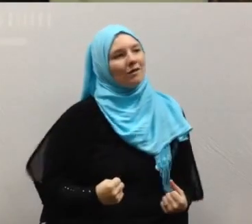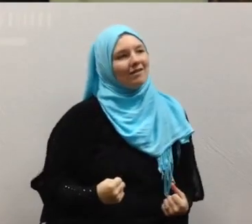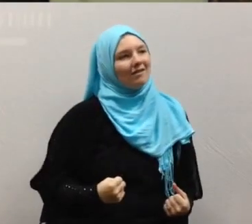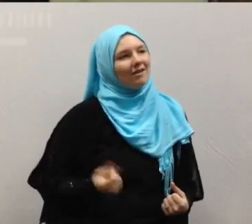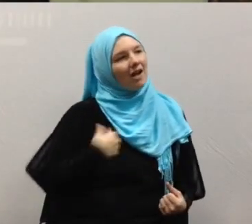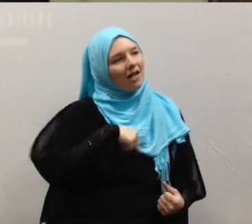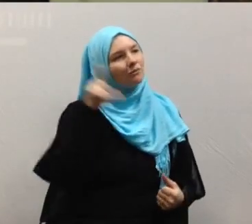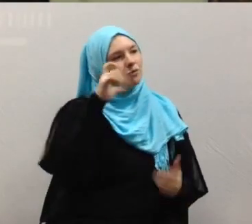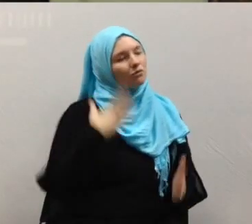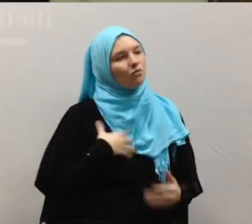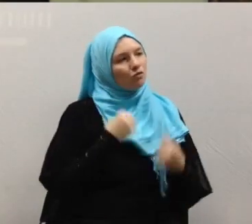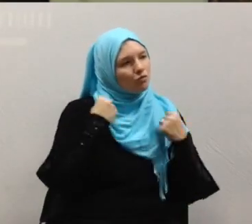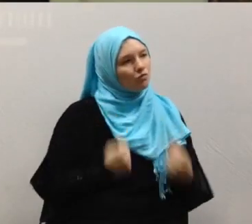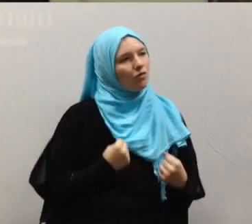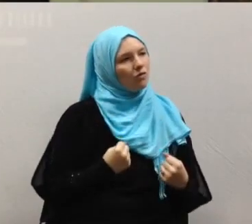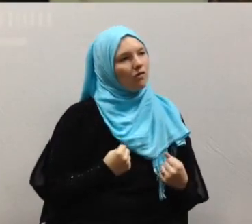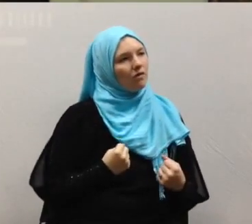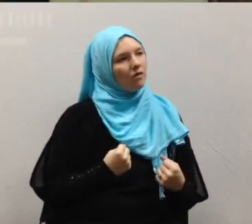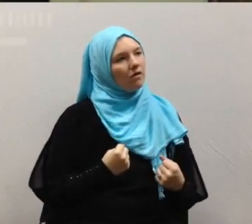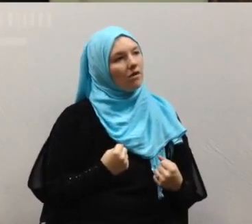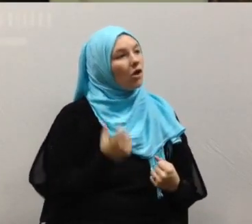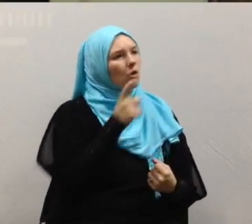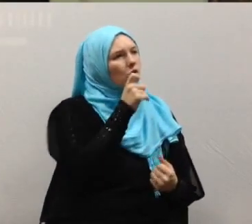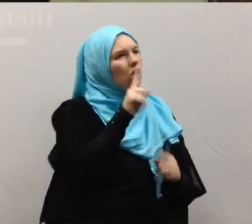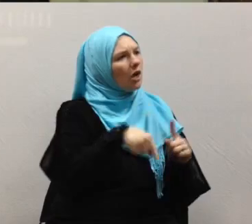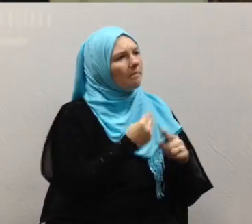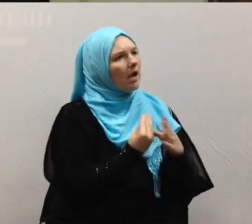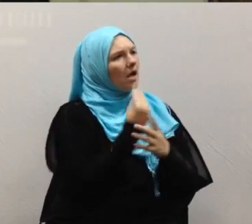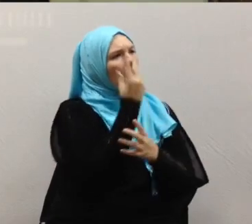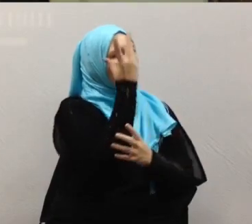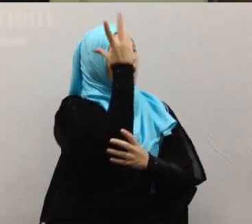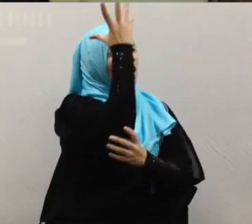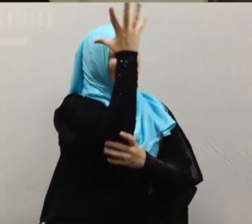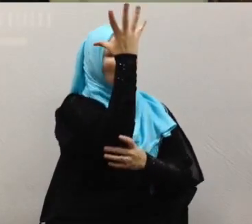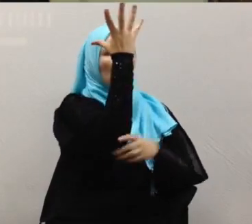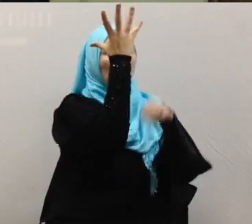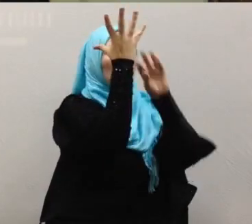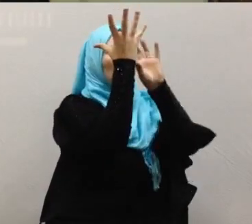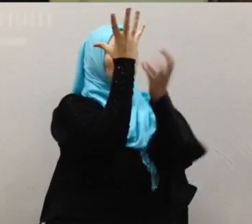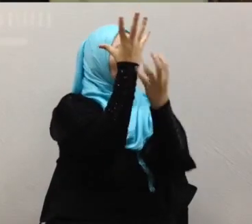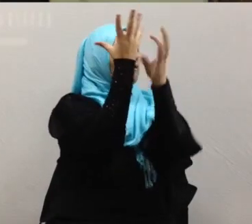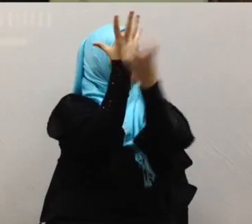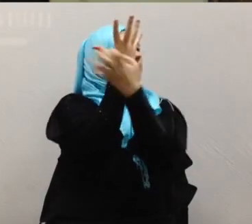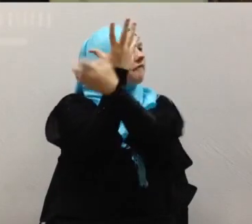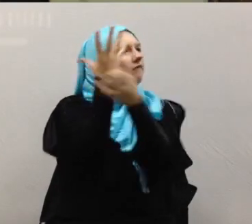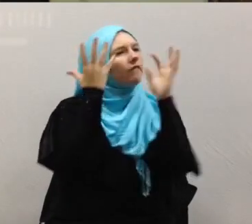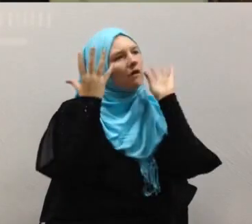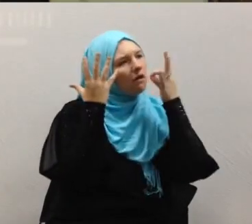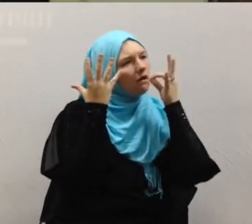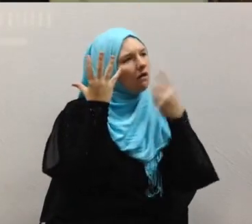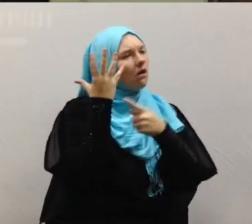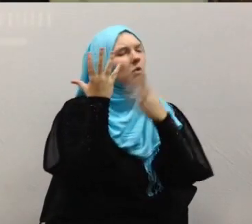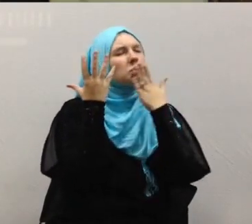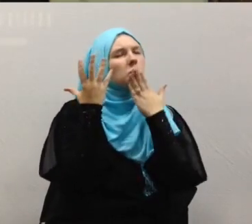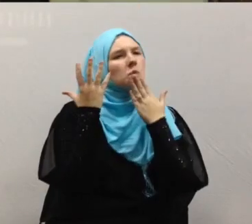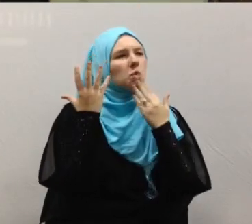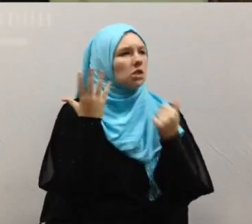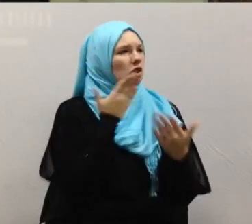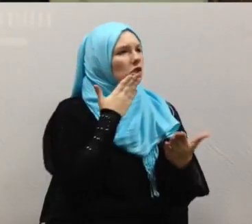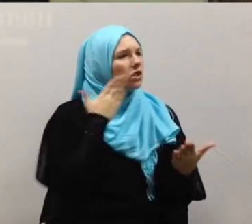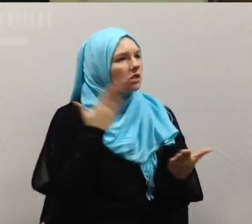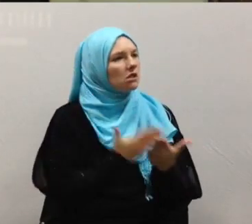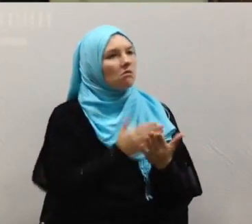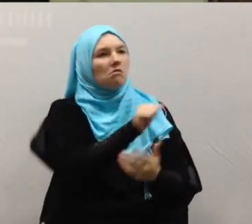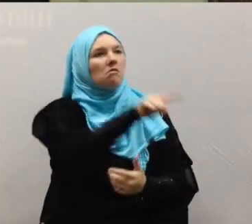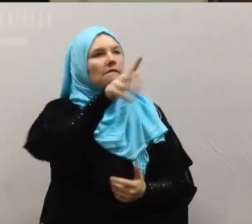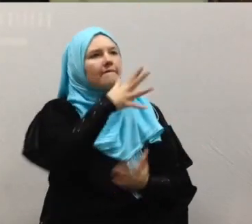the fruits of the mission and the work of the Prophet sallallahu alaihi wasallam, and the support of Allah subhanahu wa ta'ala.